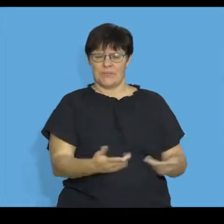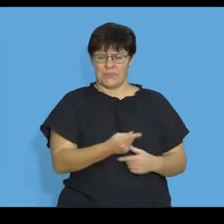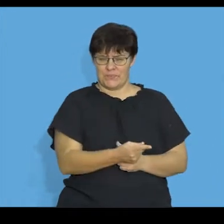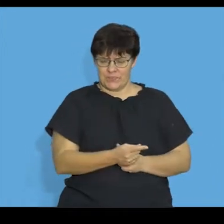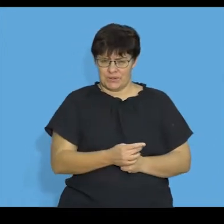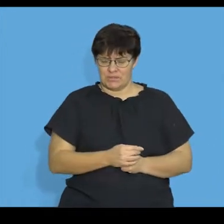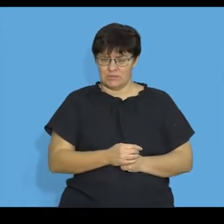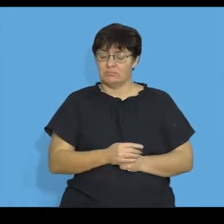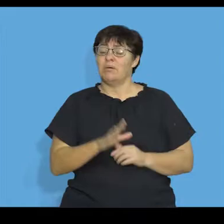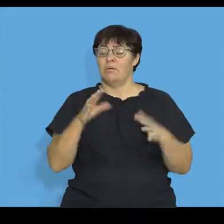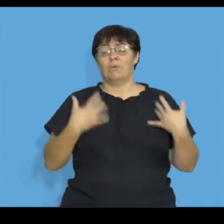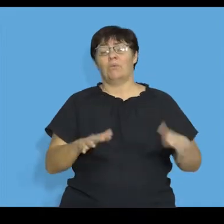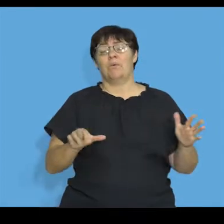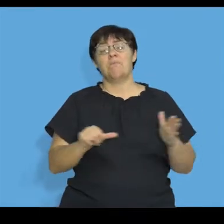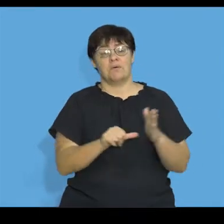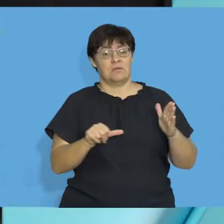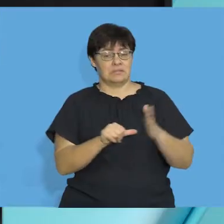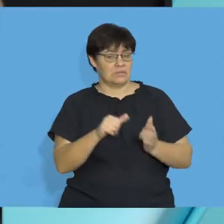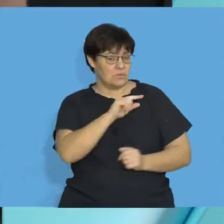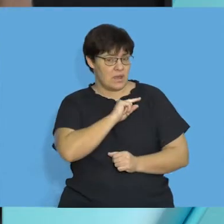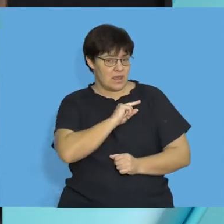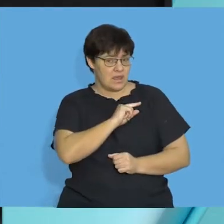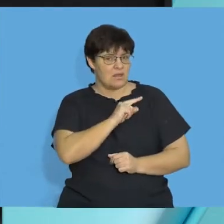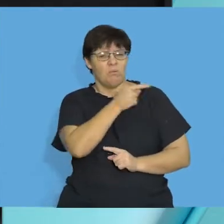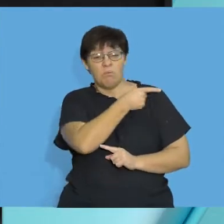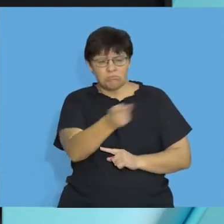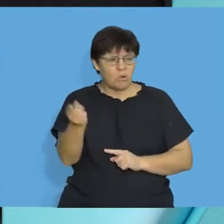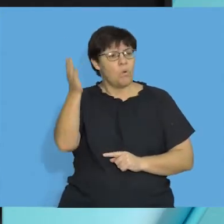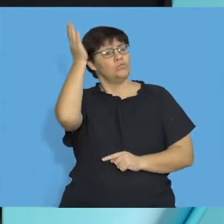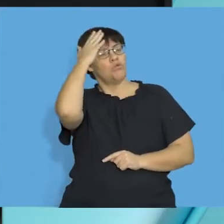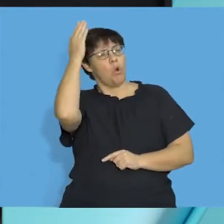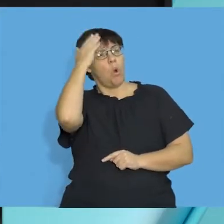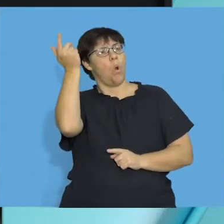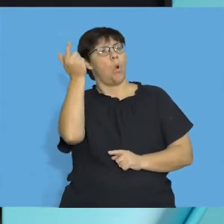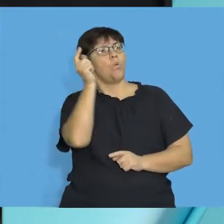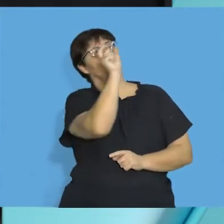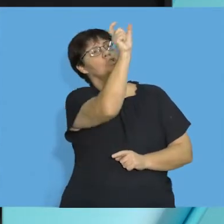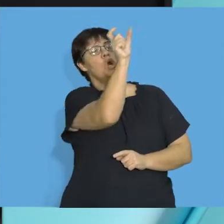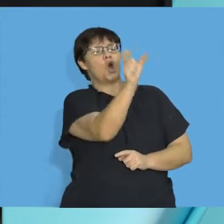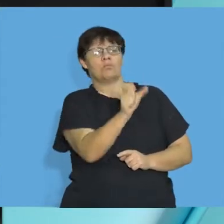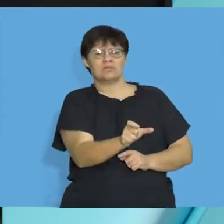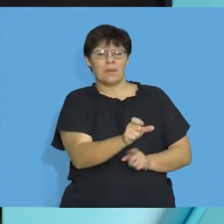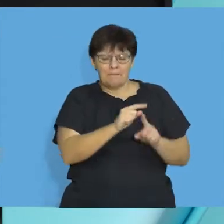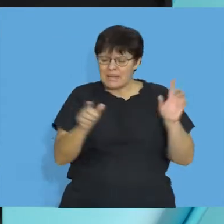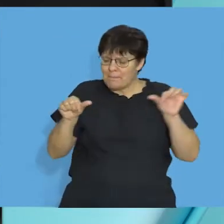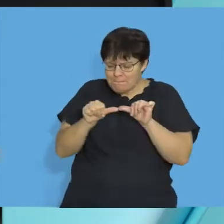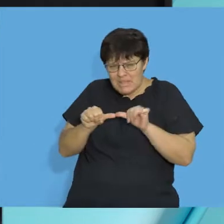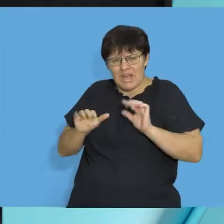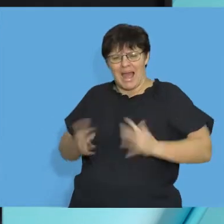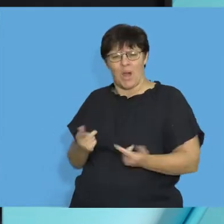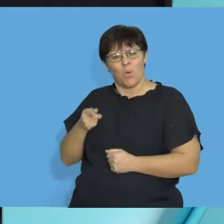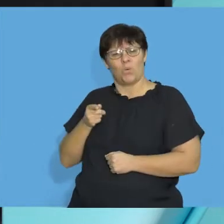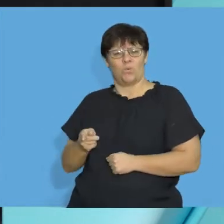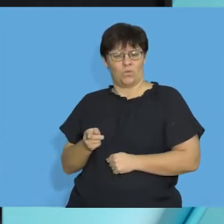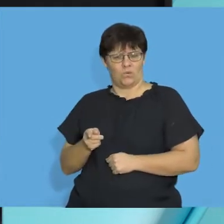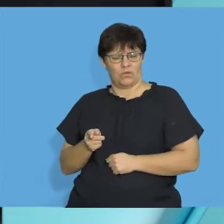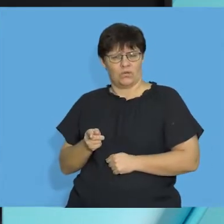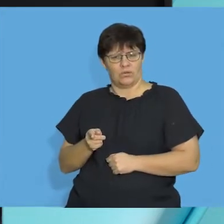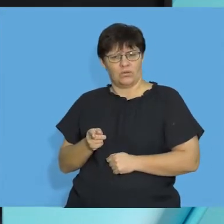really important because it's all very well knowing the terms, but we want to actually measure it. And there are